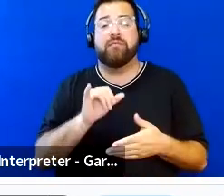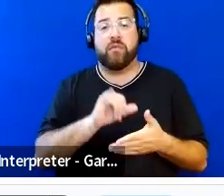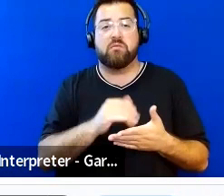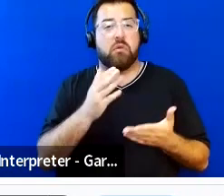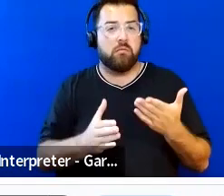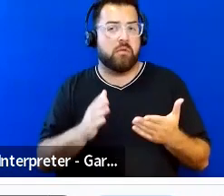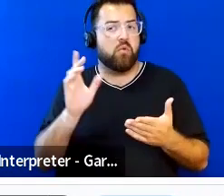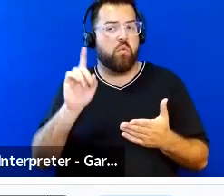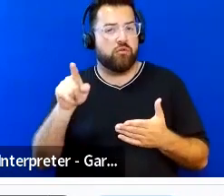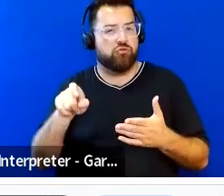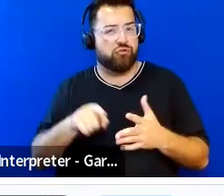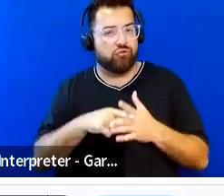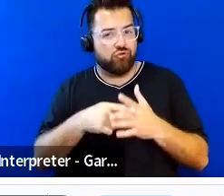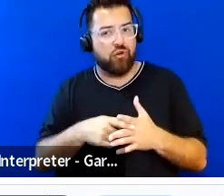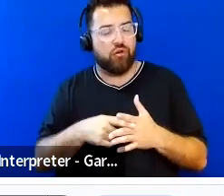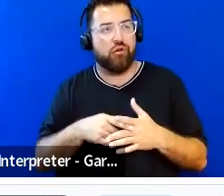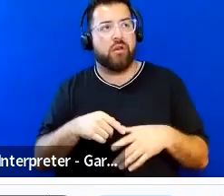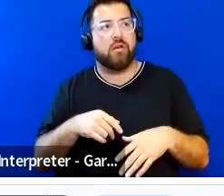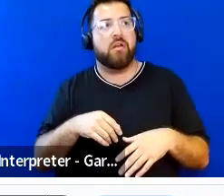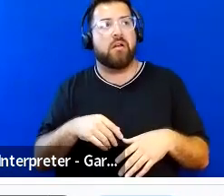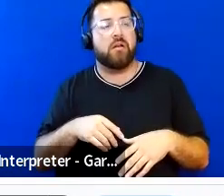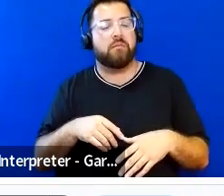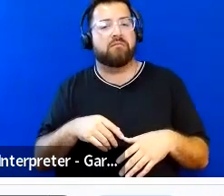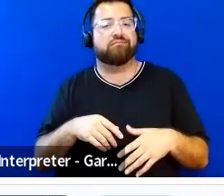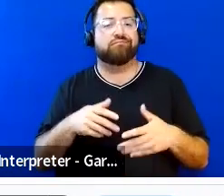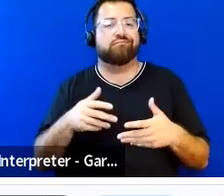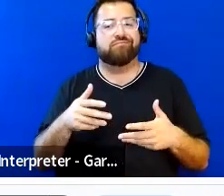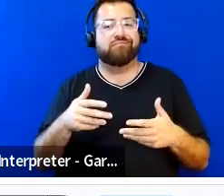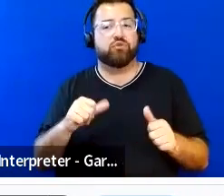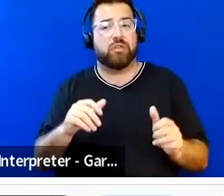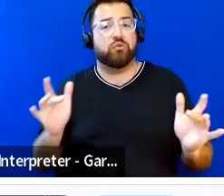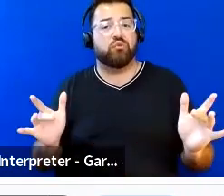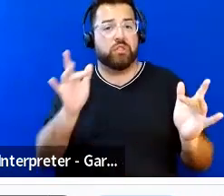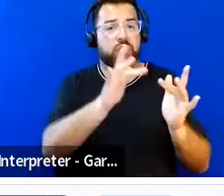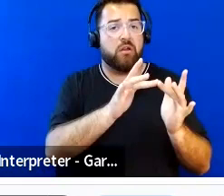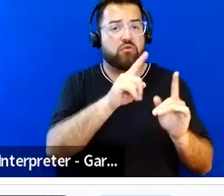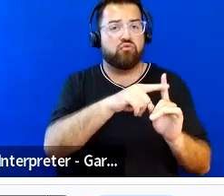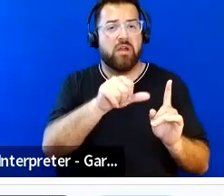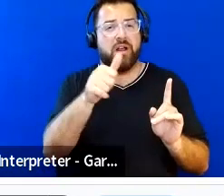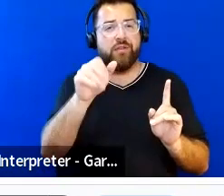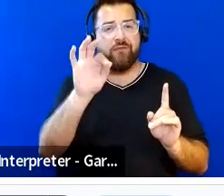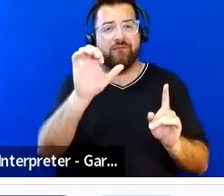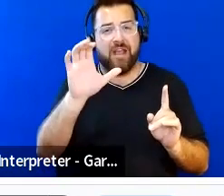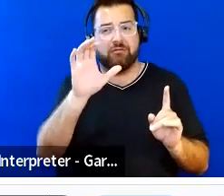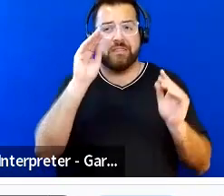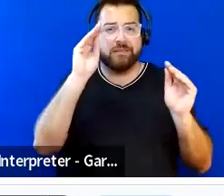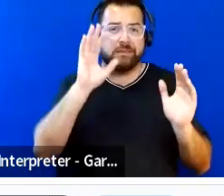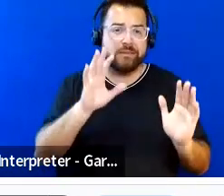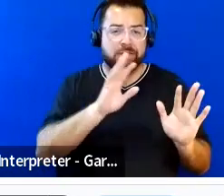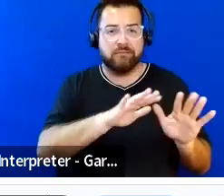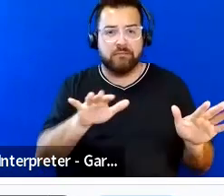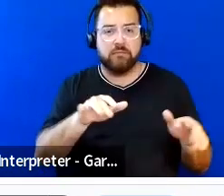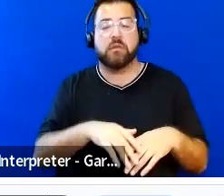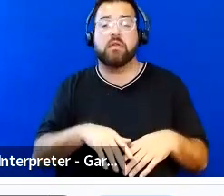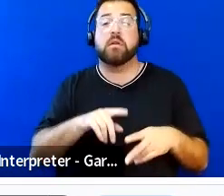you want to start is just kind of, yeah, reaching out to other faculty. Another thing that